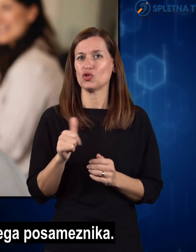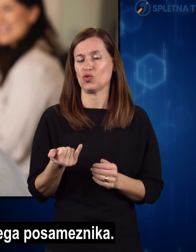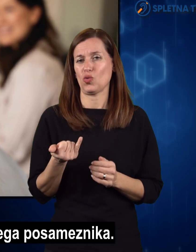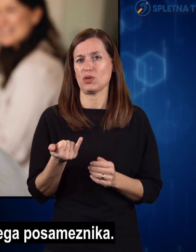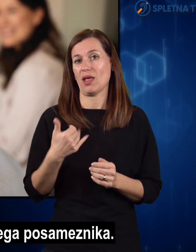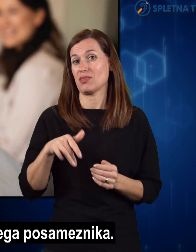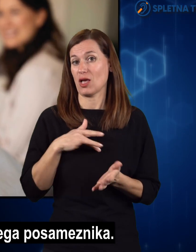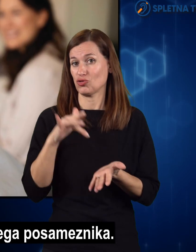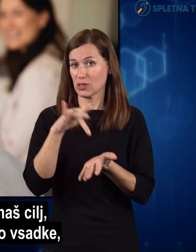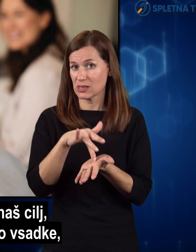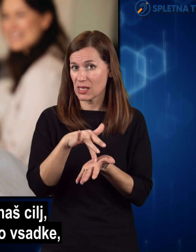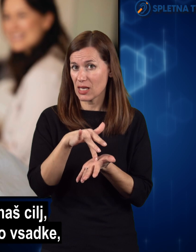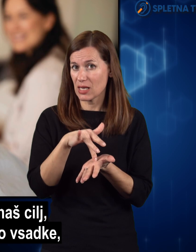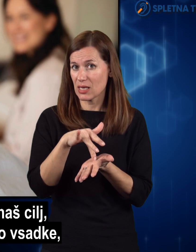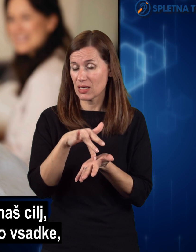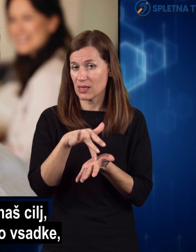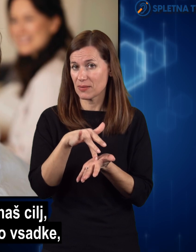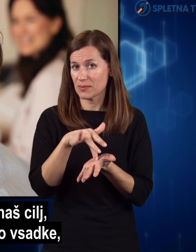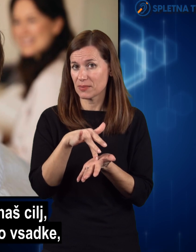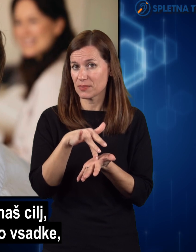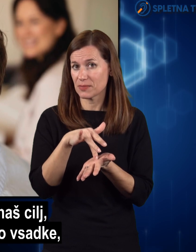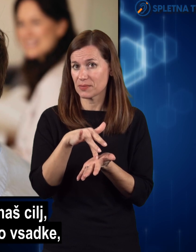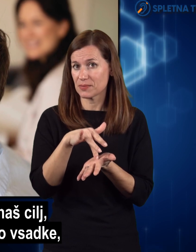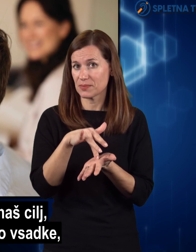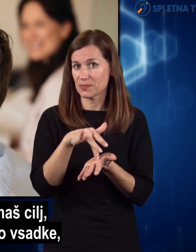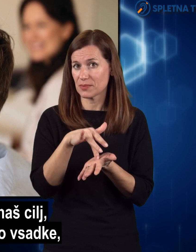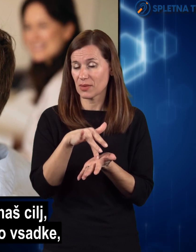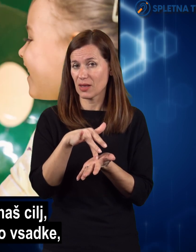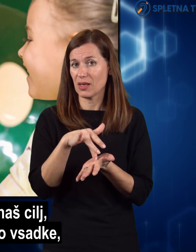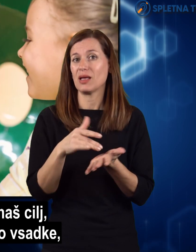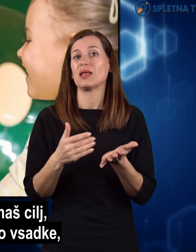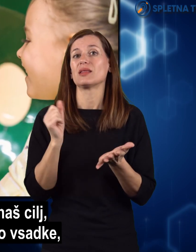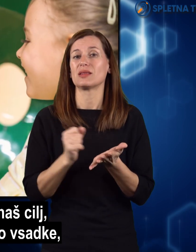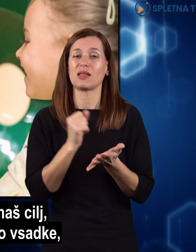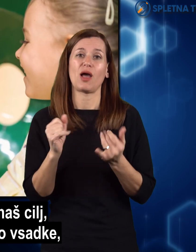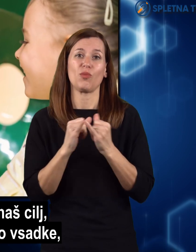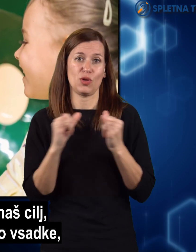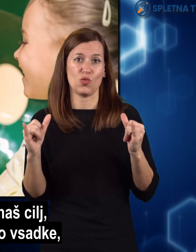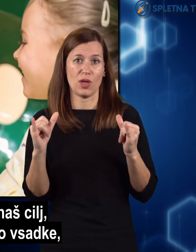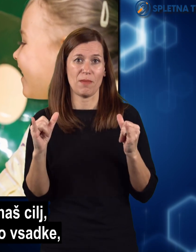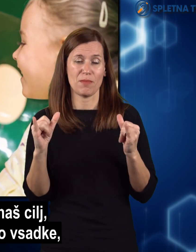that individual. So that is our goal, to